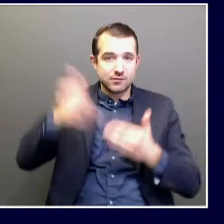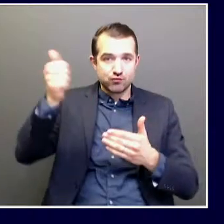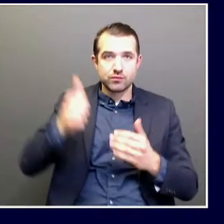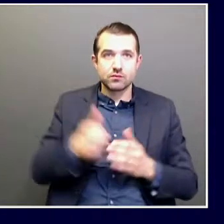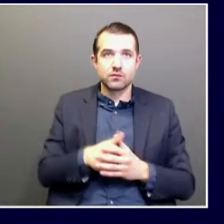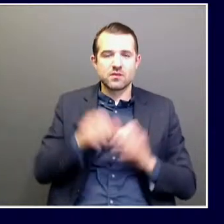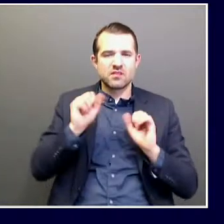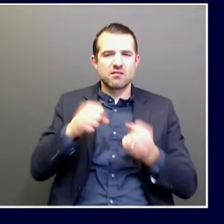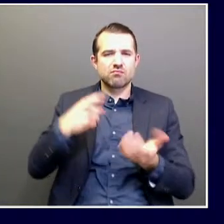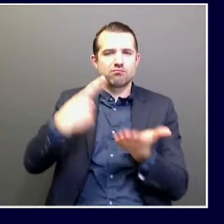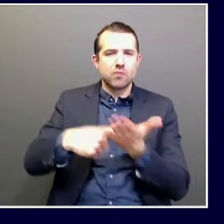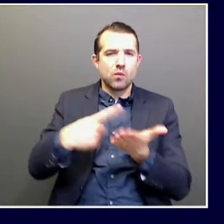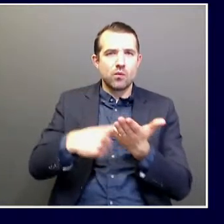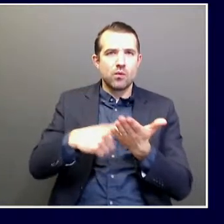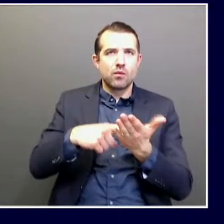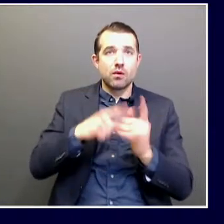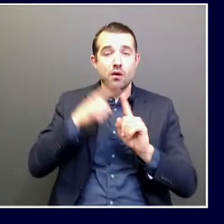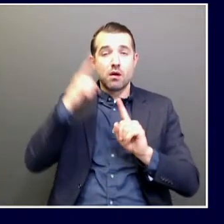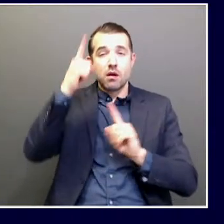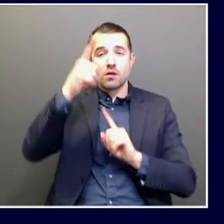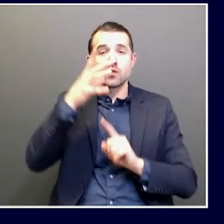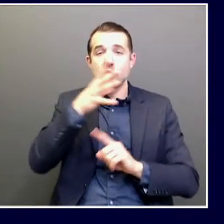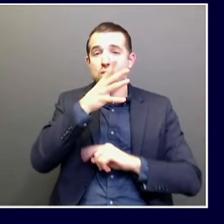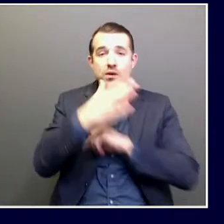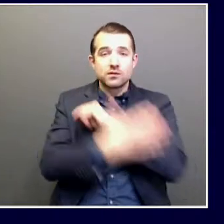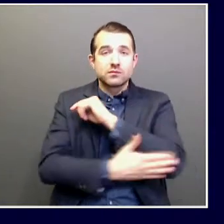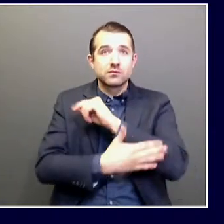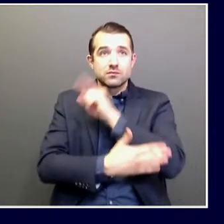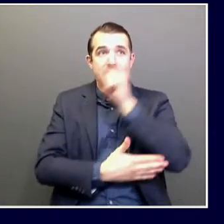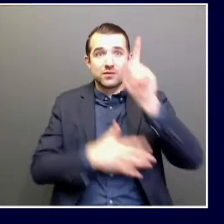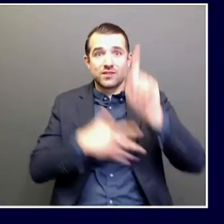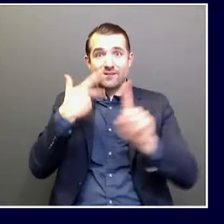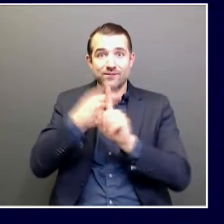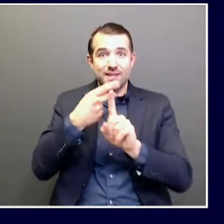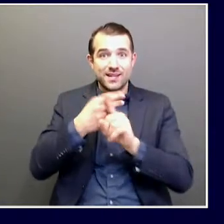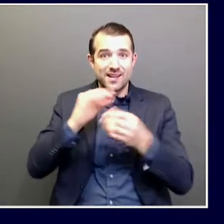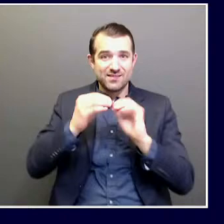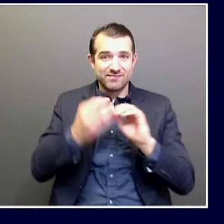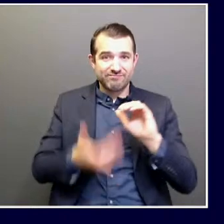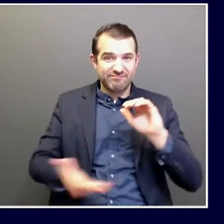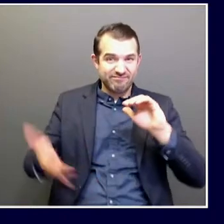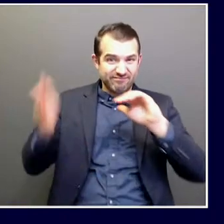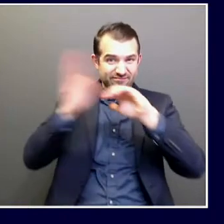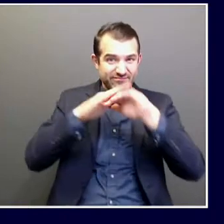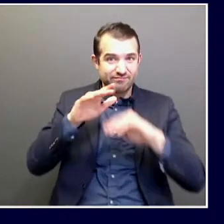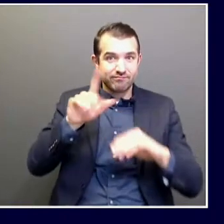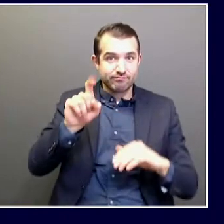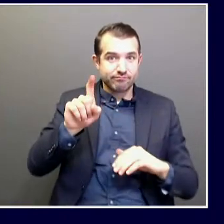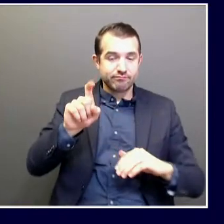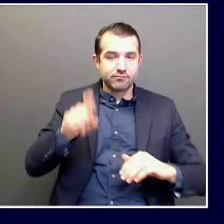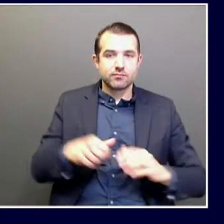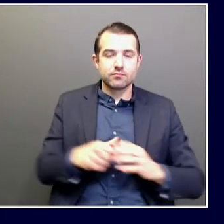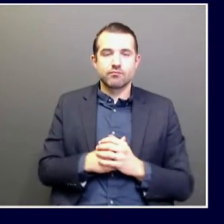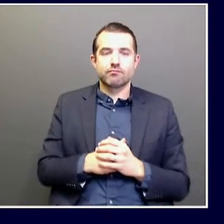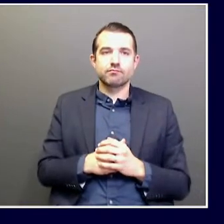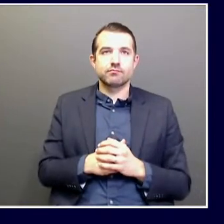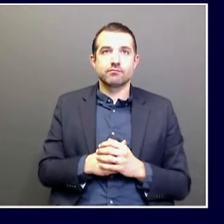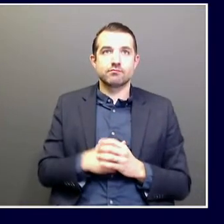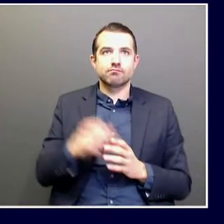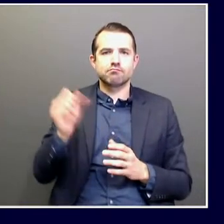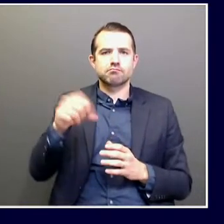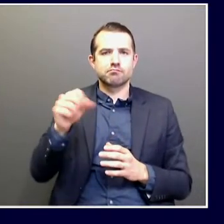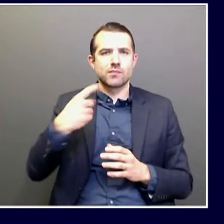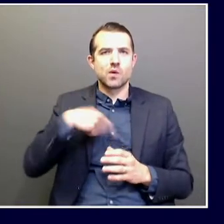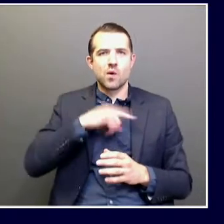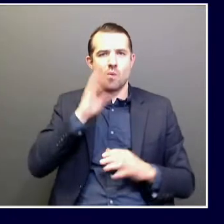rural areas? Are people coming out and getting the shots as you've been asking? Yeah, we've seen them increase, but we've got more work